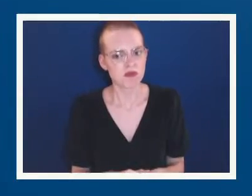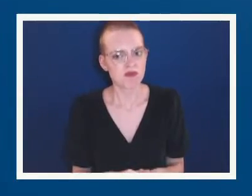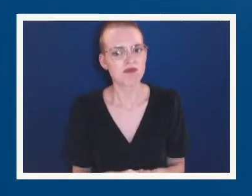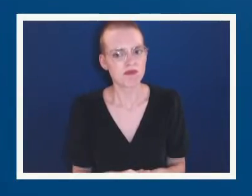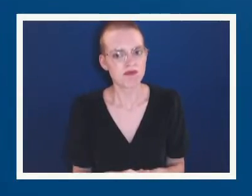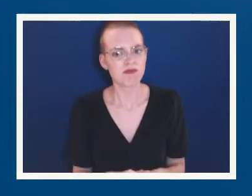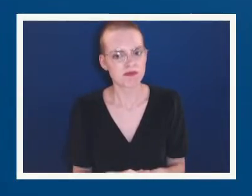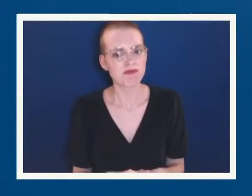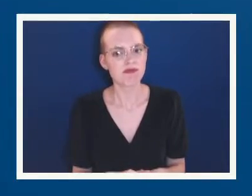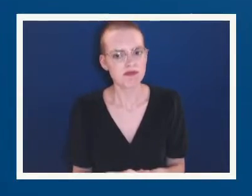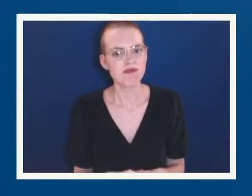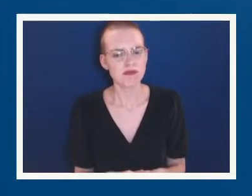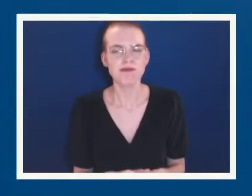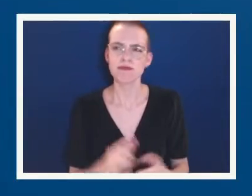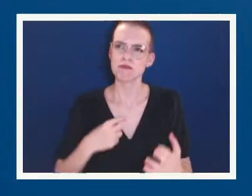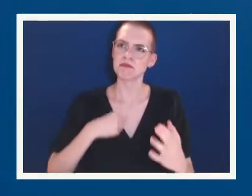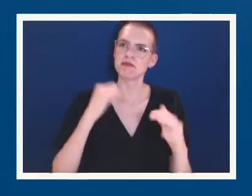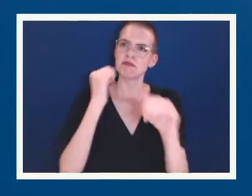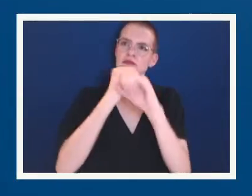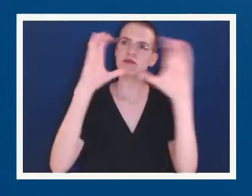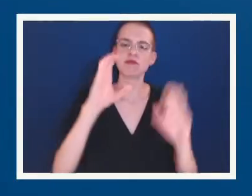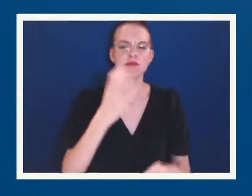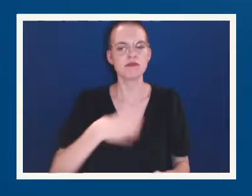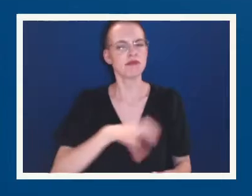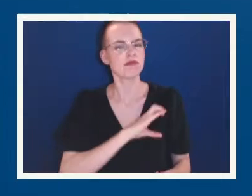When I think of character, I think of John Fetterman.